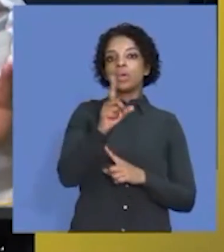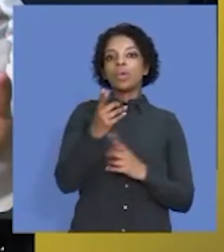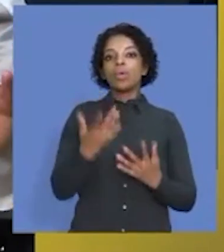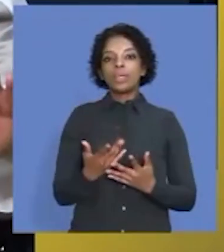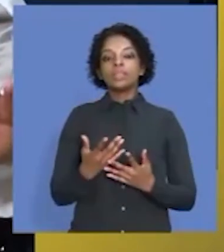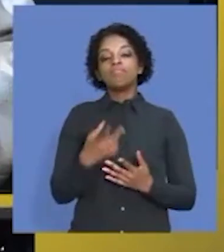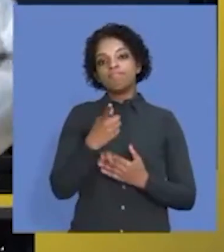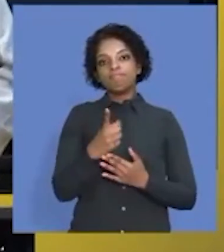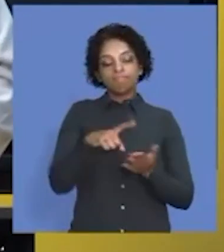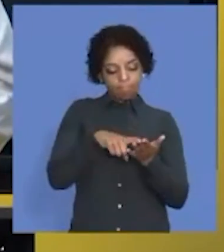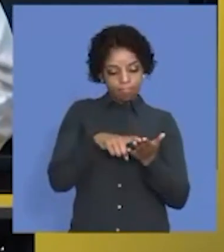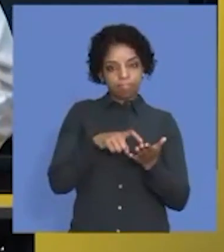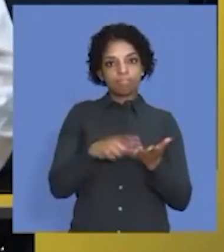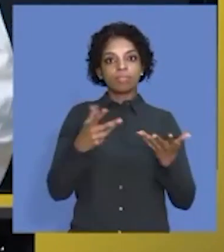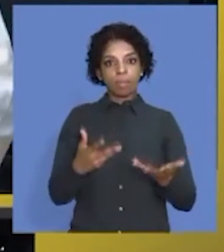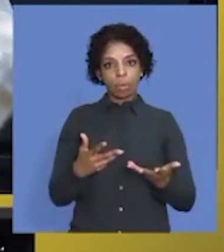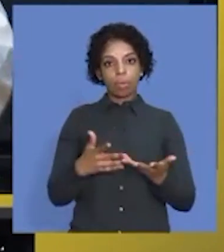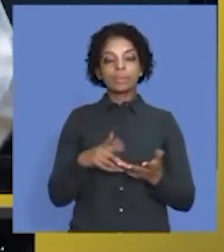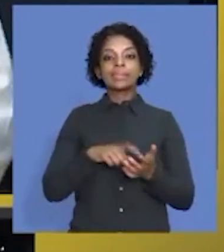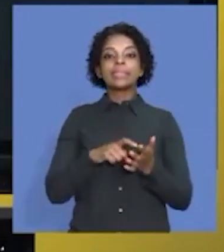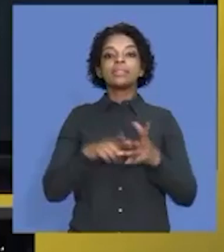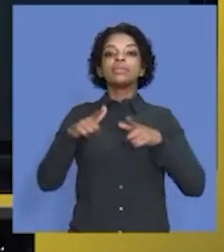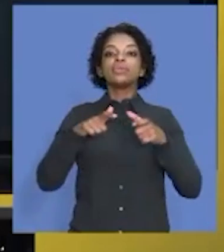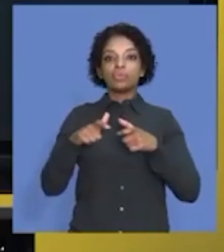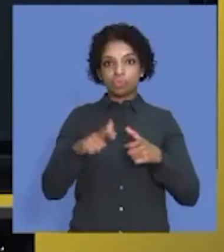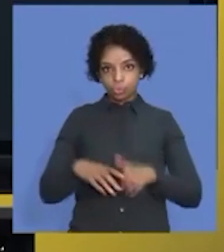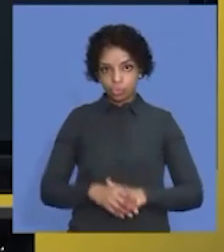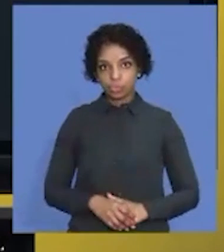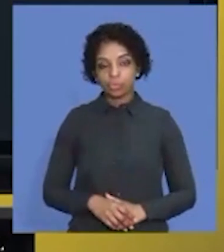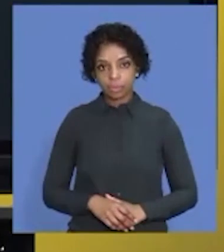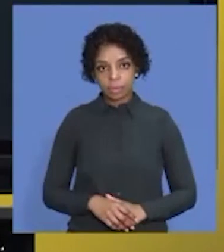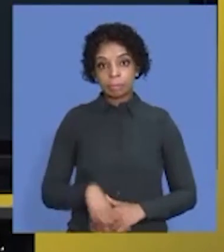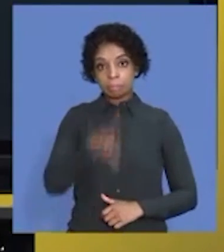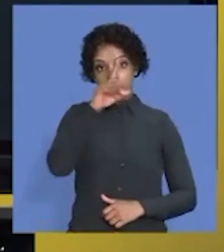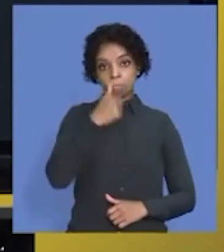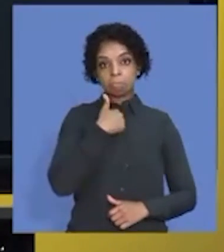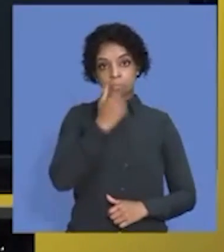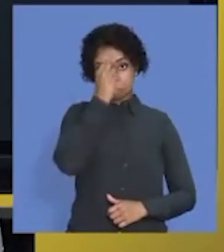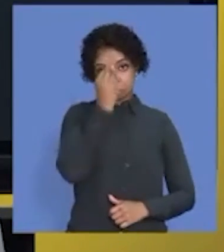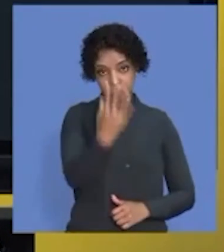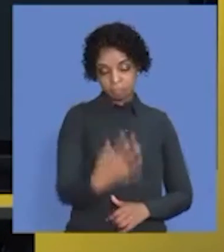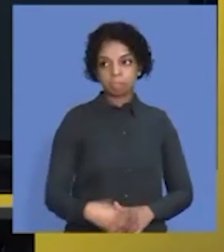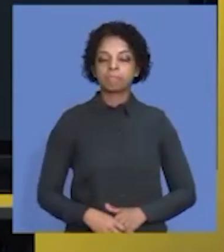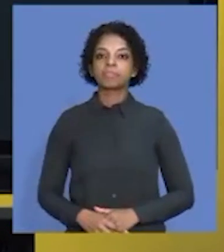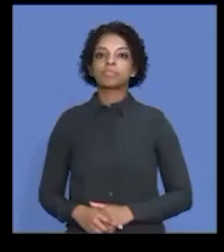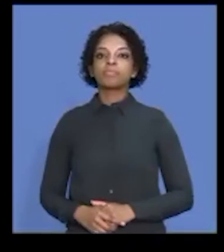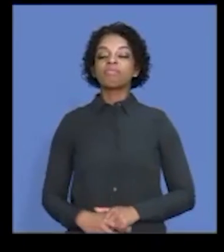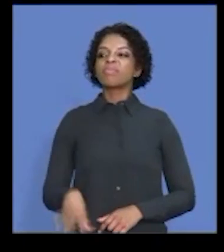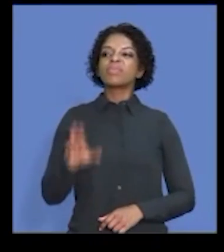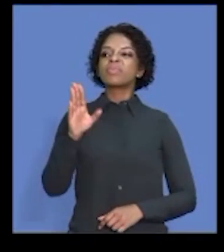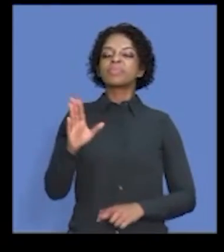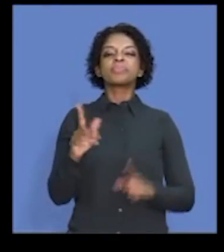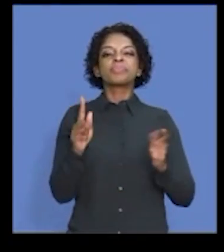debts, credit debtors control. Okay? Done and dusted. Okay, then they tell you, adjust the provision for bad